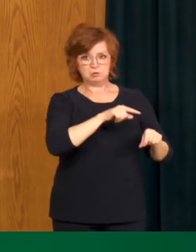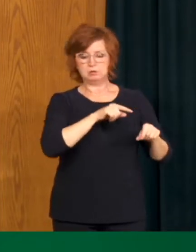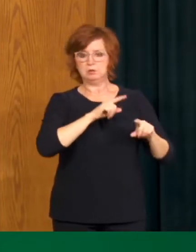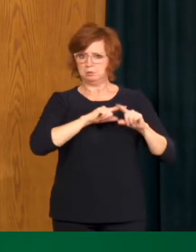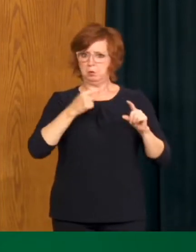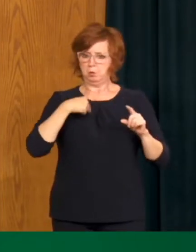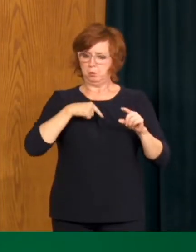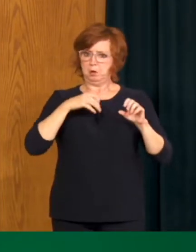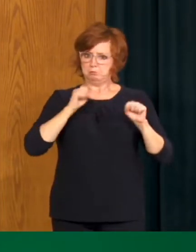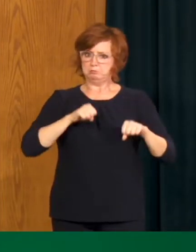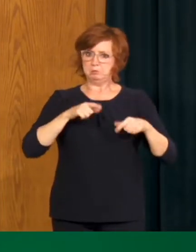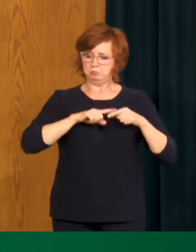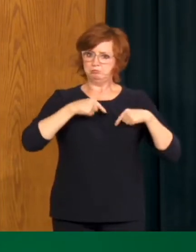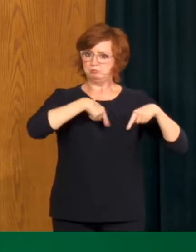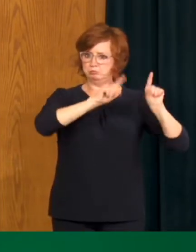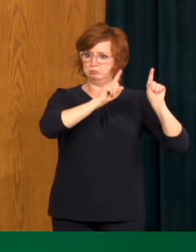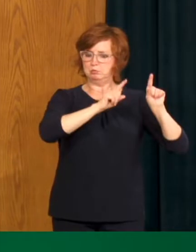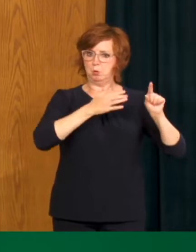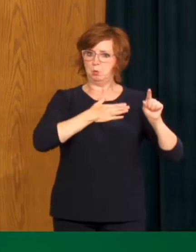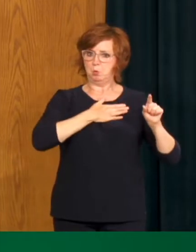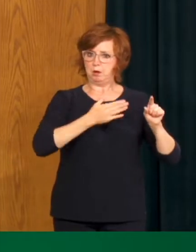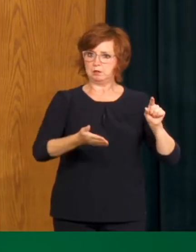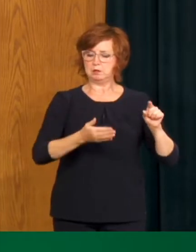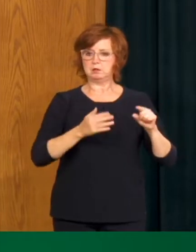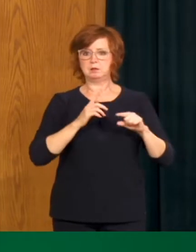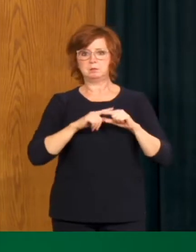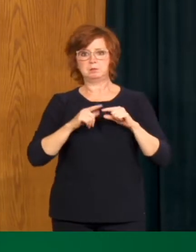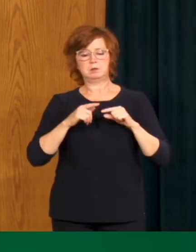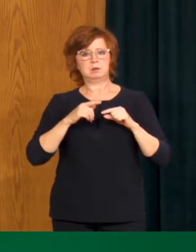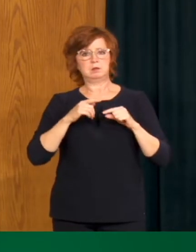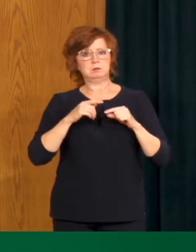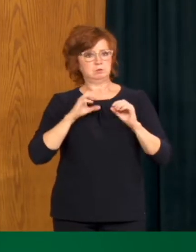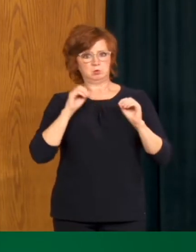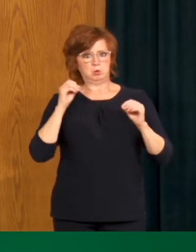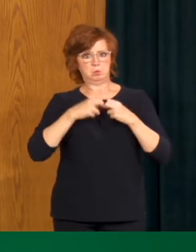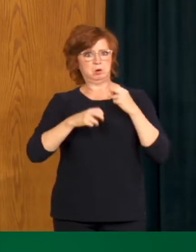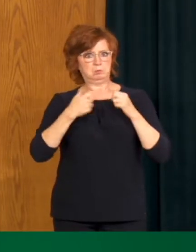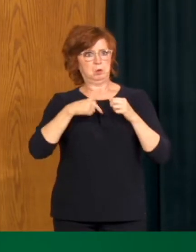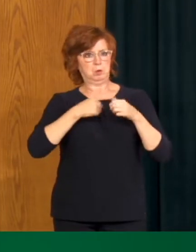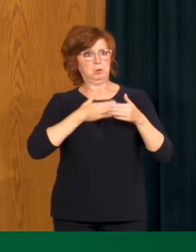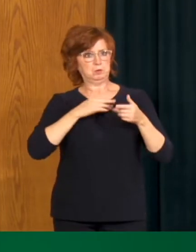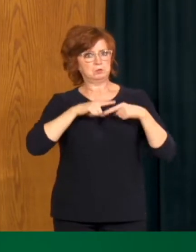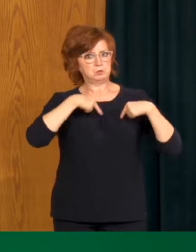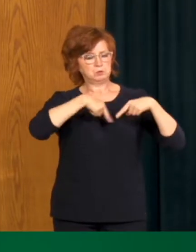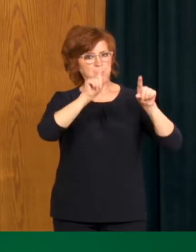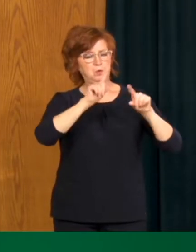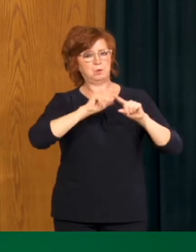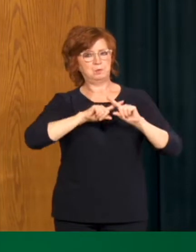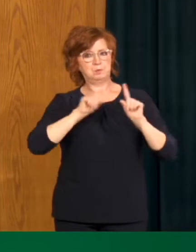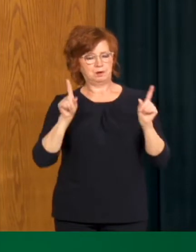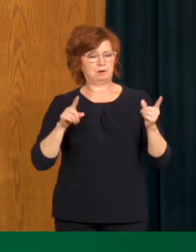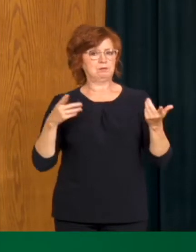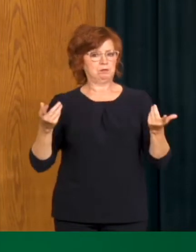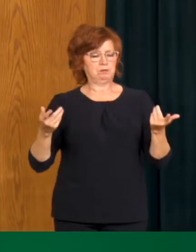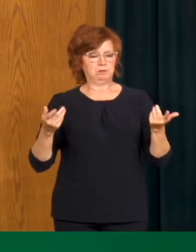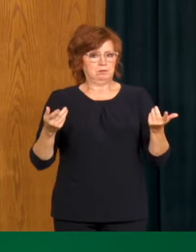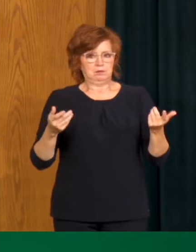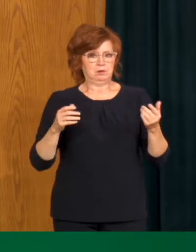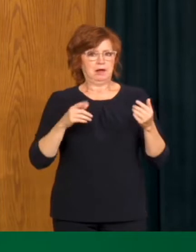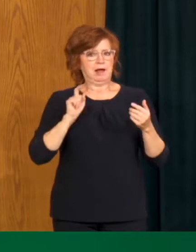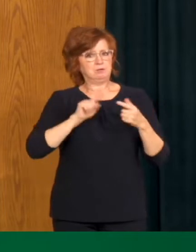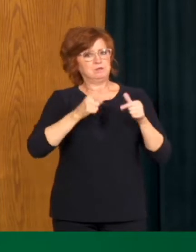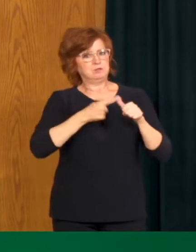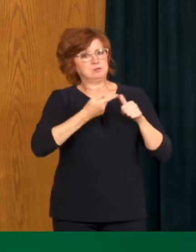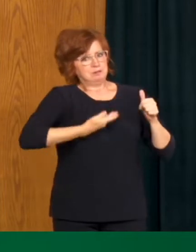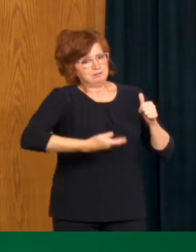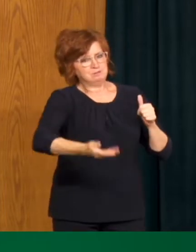and knowing that people want us there. Do you have a follow-up question, Alessandra? So the next question is a little connected here. What's